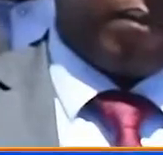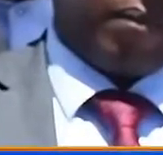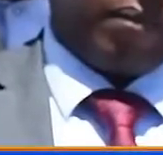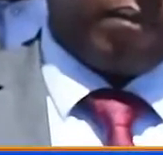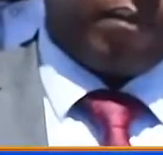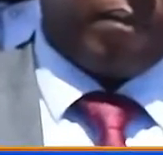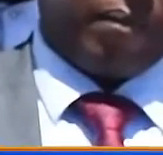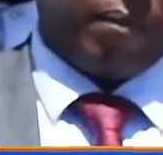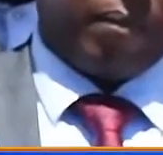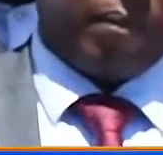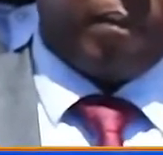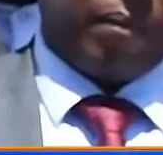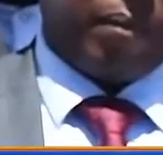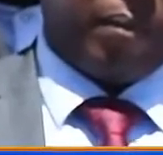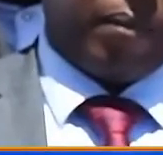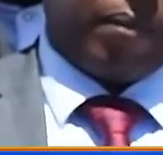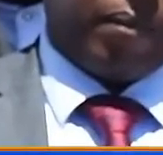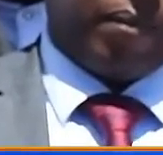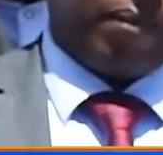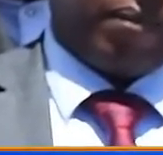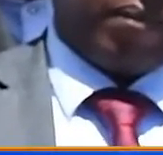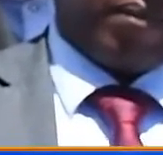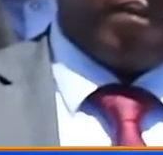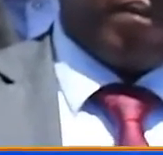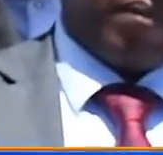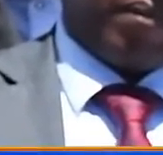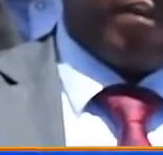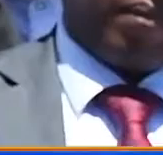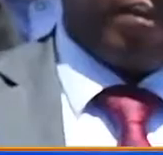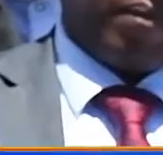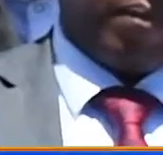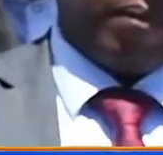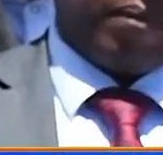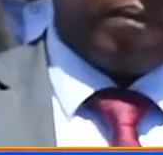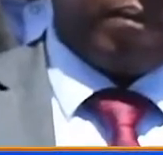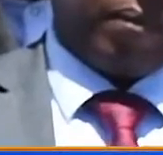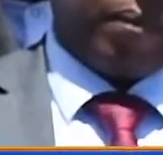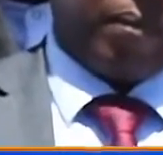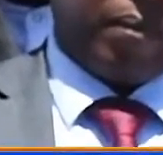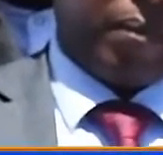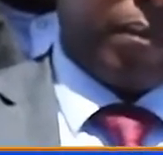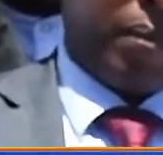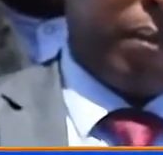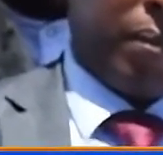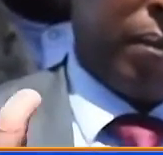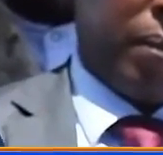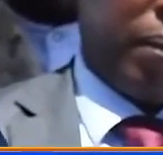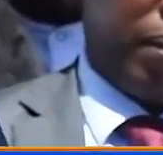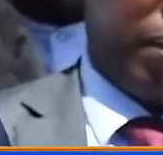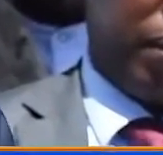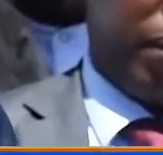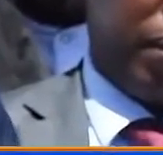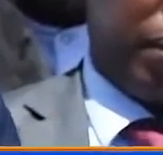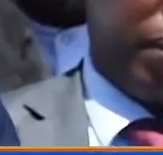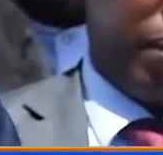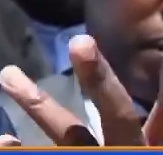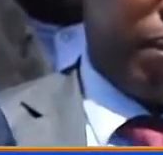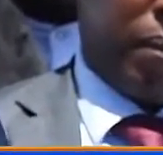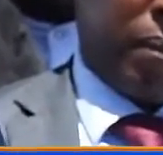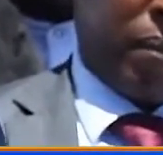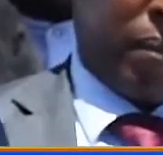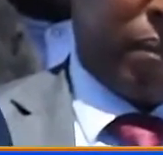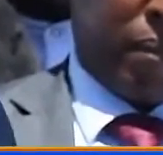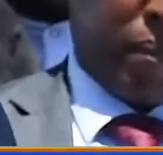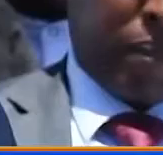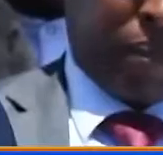Na ndio nauliza vijana wetu tafadhali kujeni mtu apate course ndio aweze kujipatia riziki. Sababu ukipata course hapa unaweza toka hapa